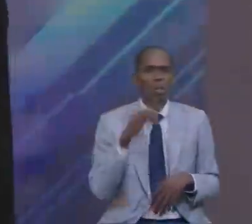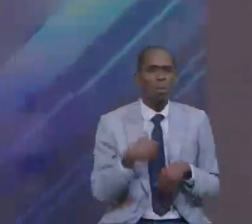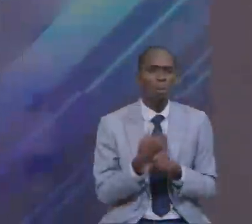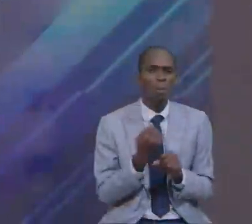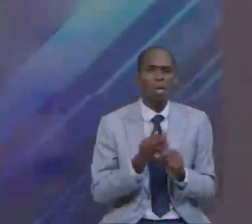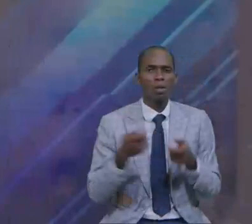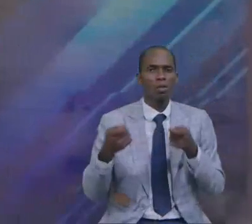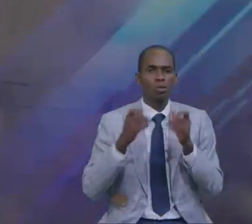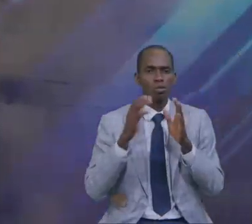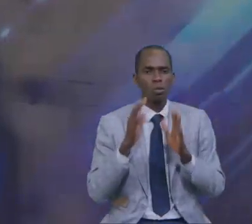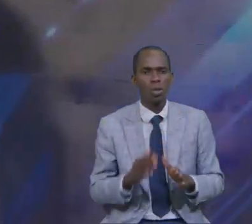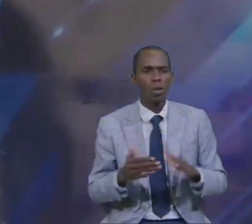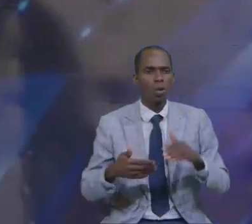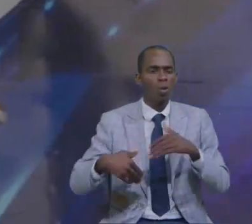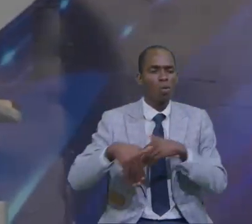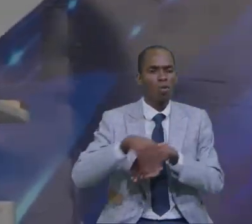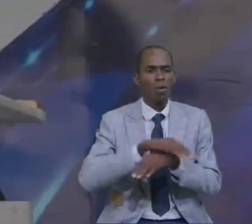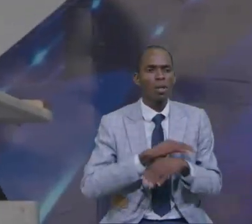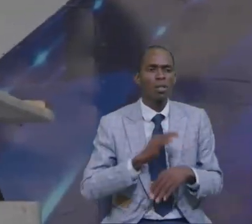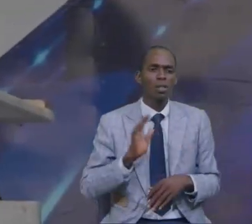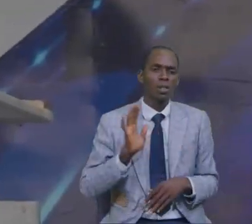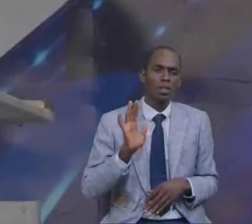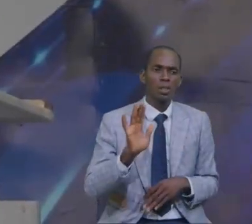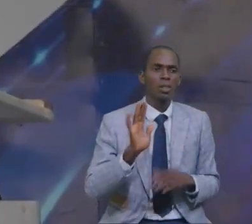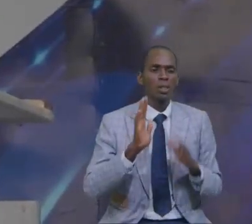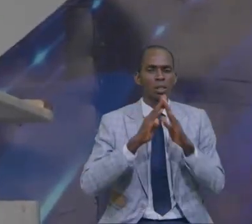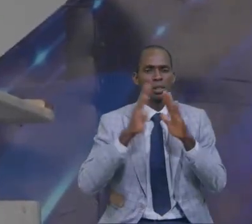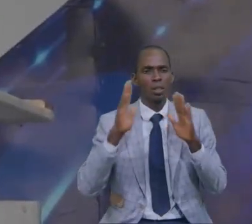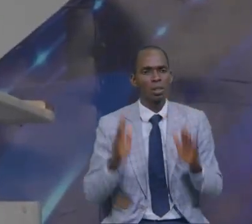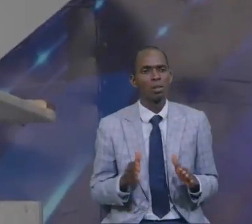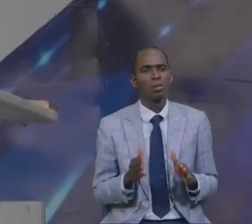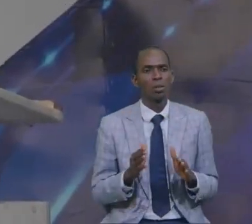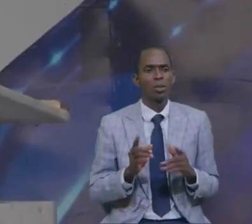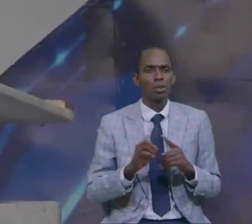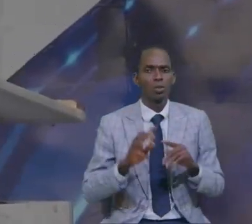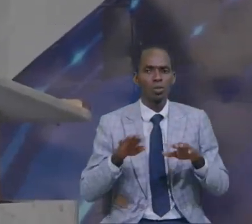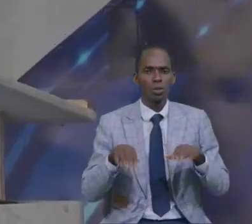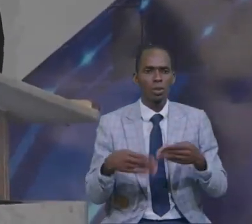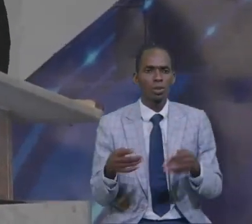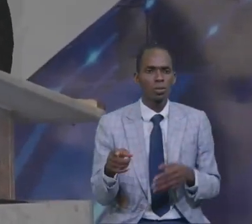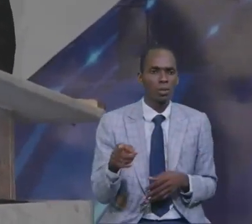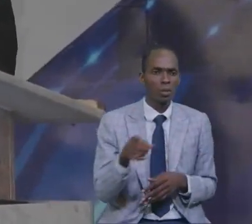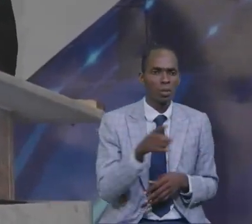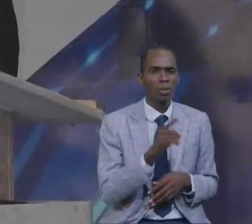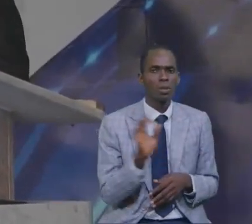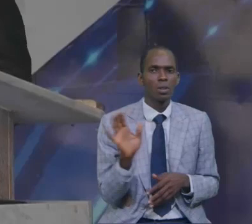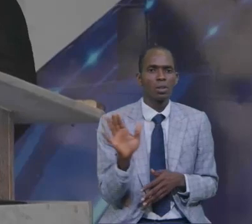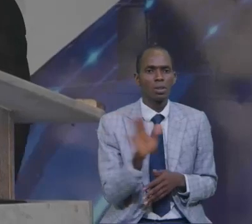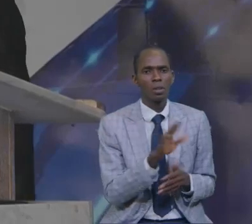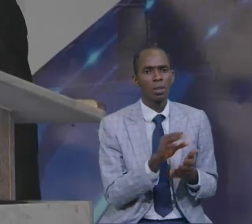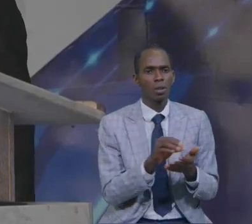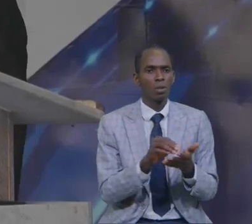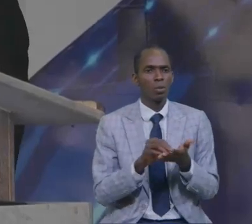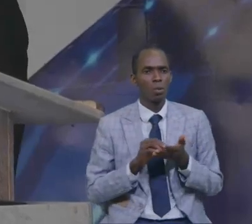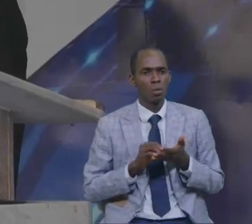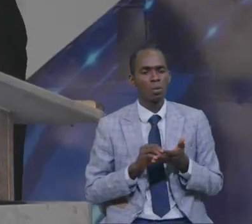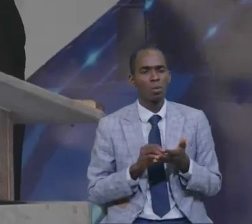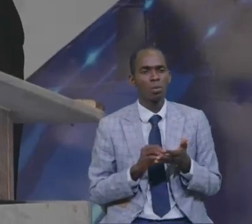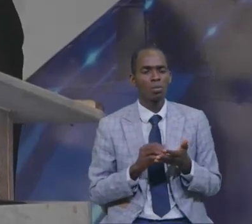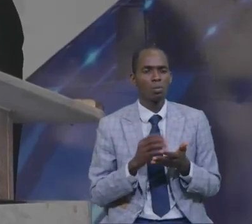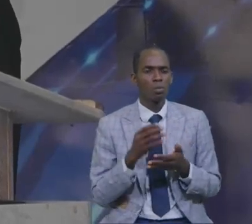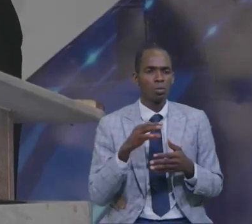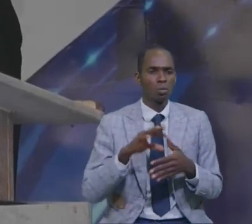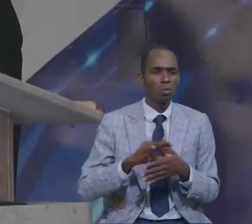their portion of meat in due season? I,